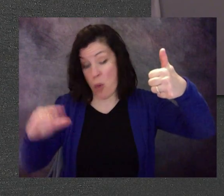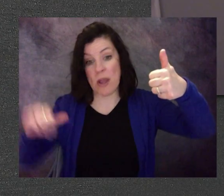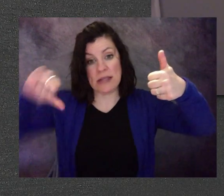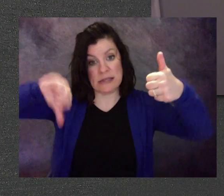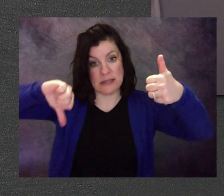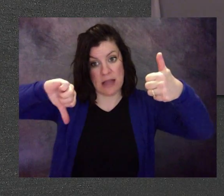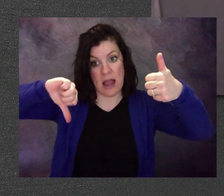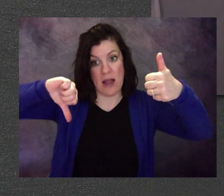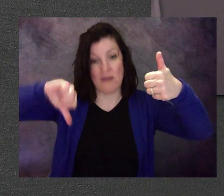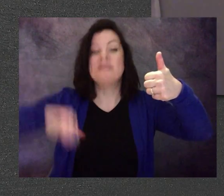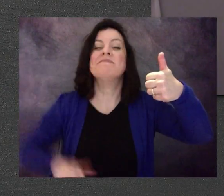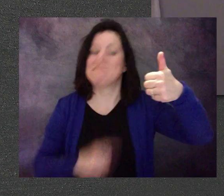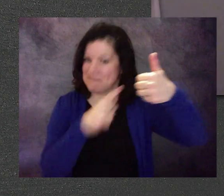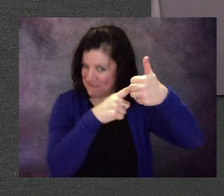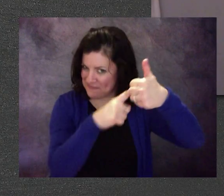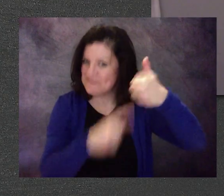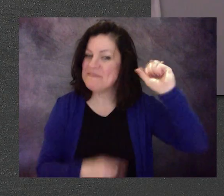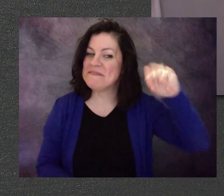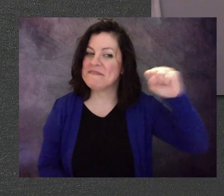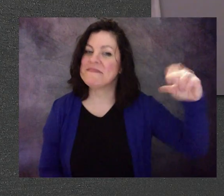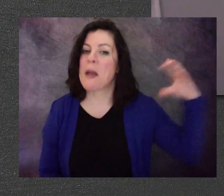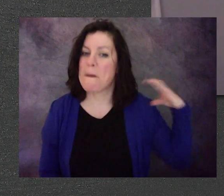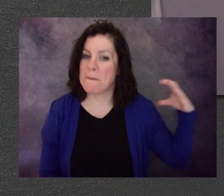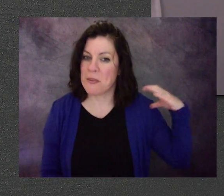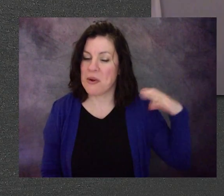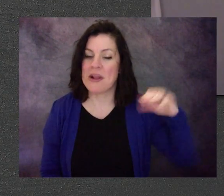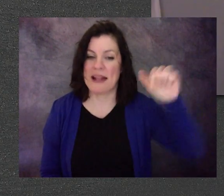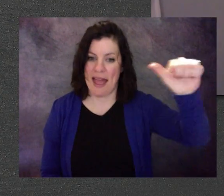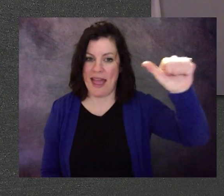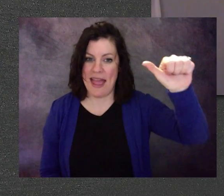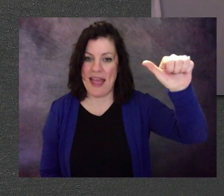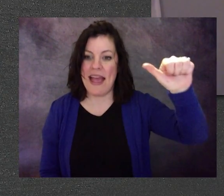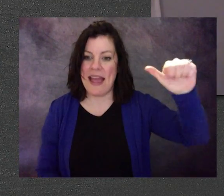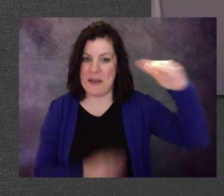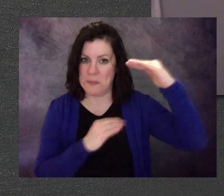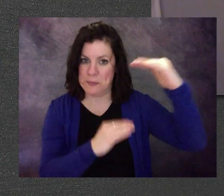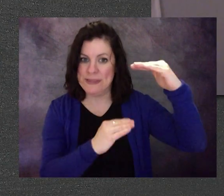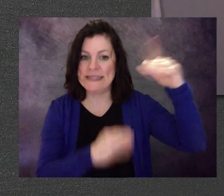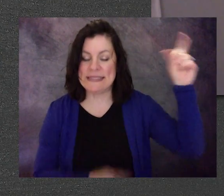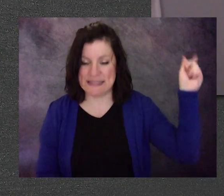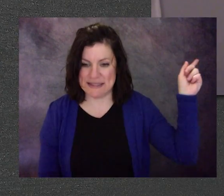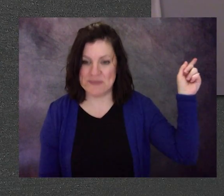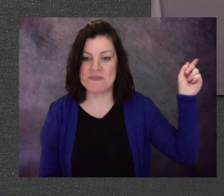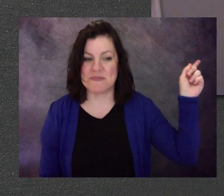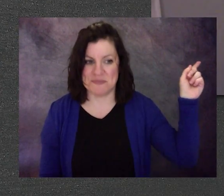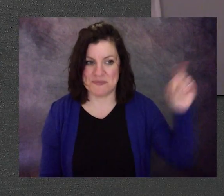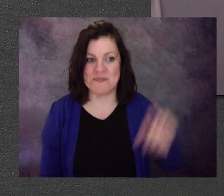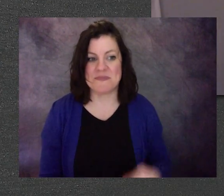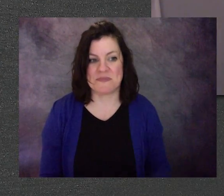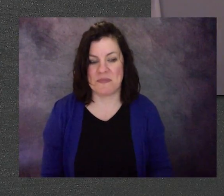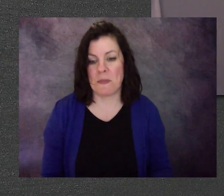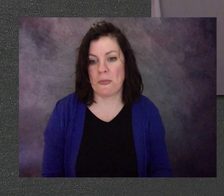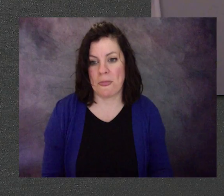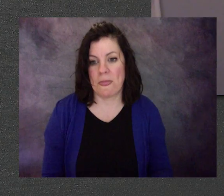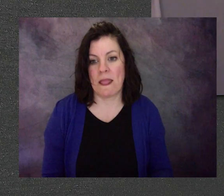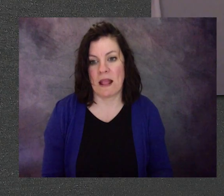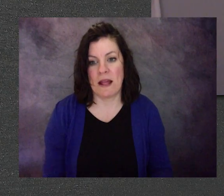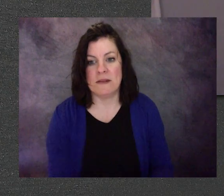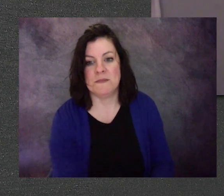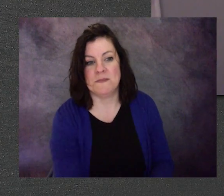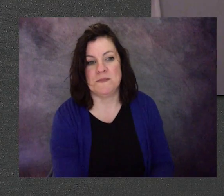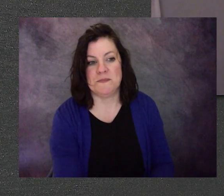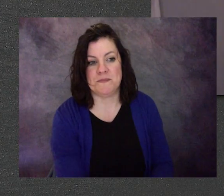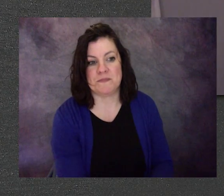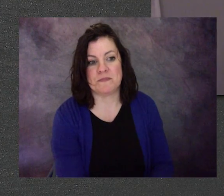is a capital A. So let's stick it over here with our S. This is a capital A. We'll put it right here so you can